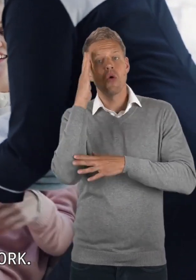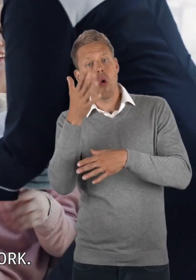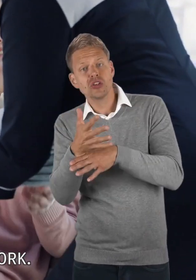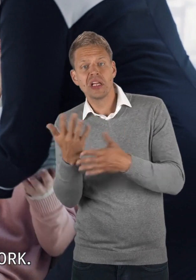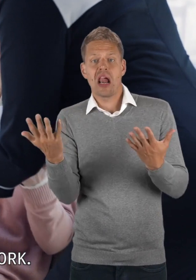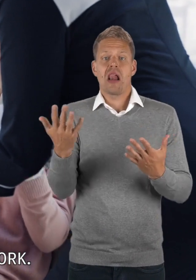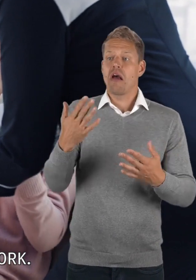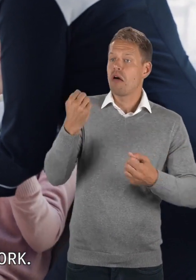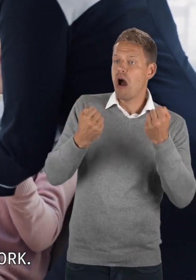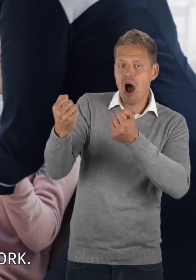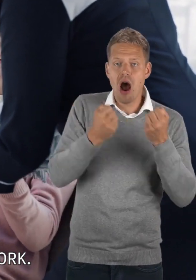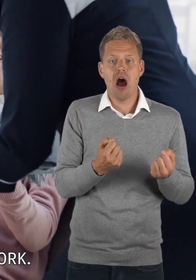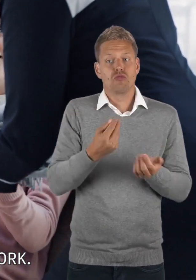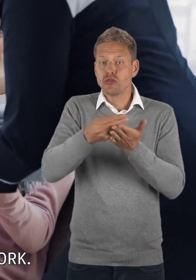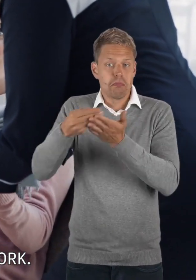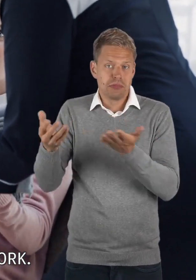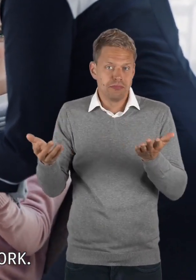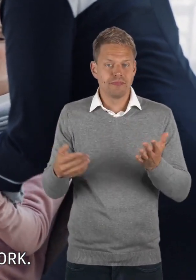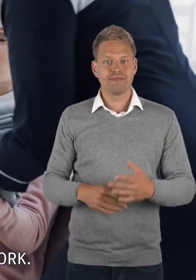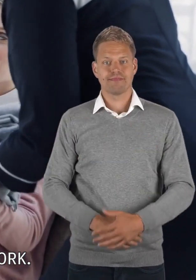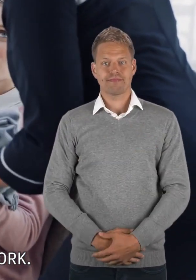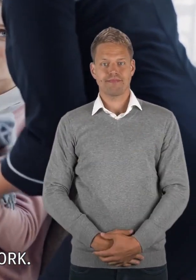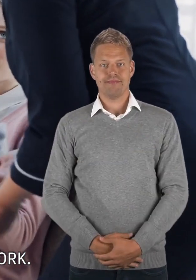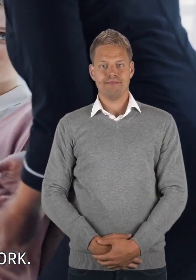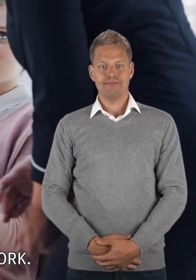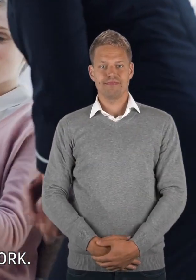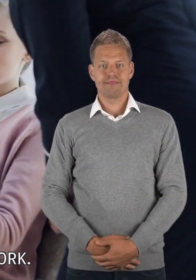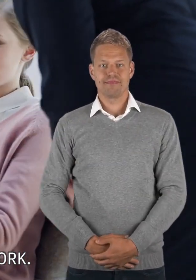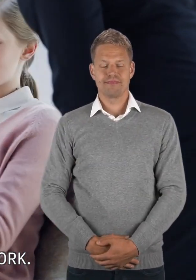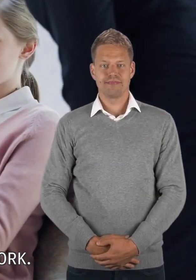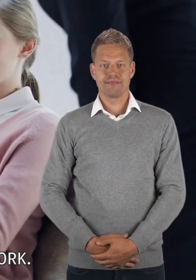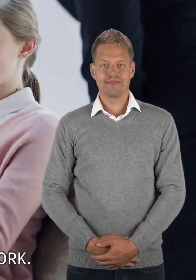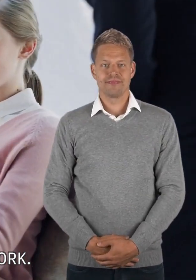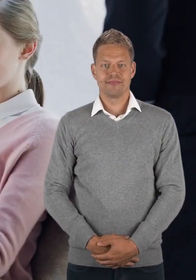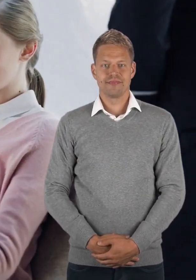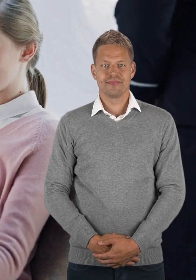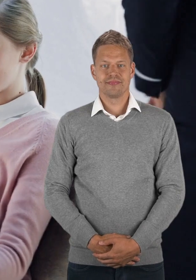network for hotels, car rental service, shopping and more.